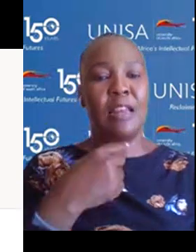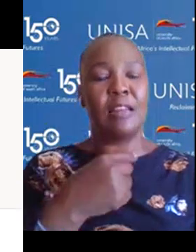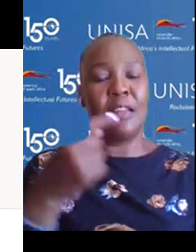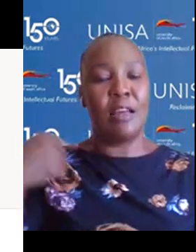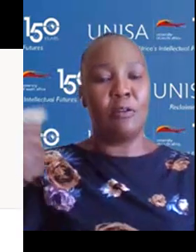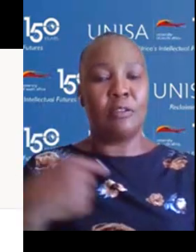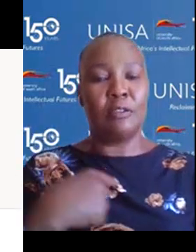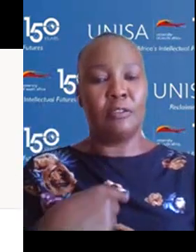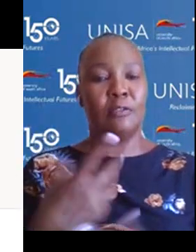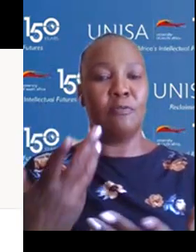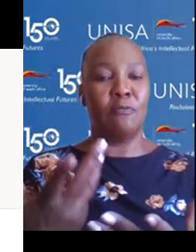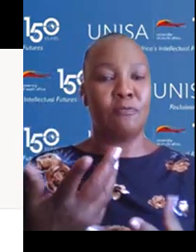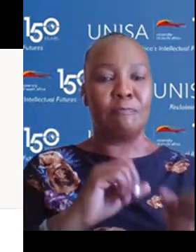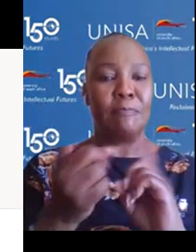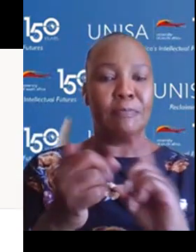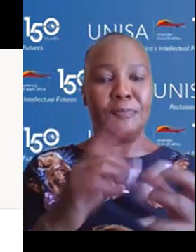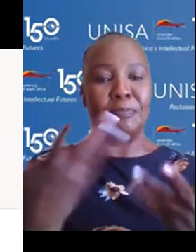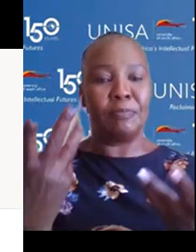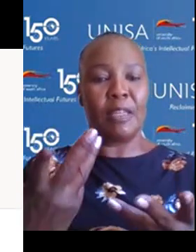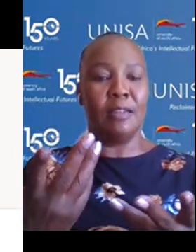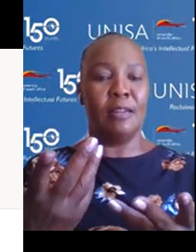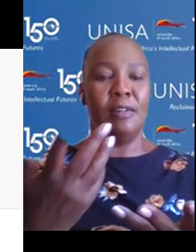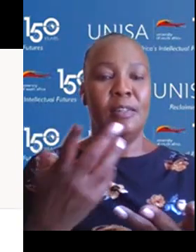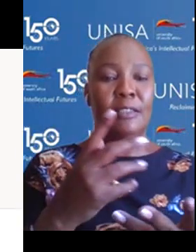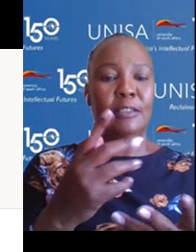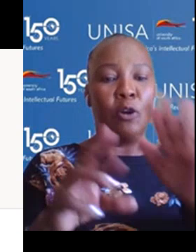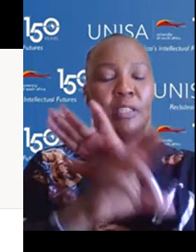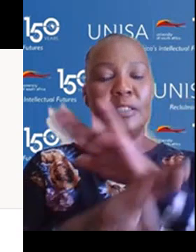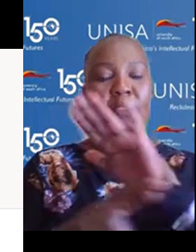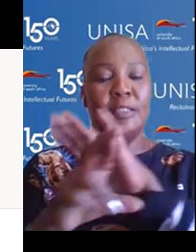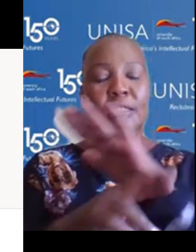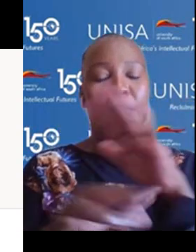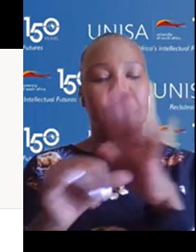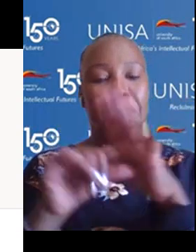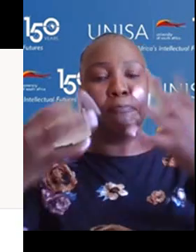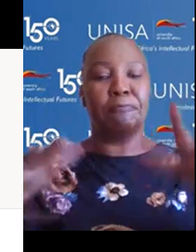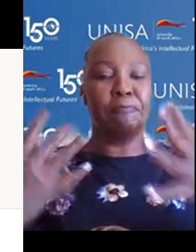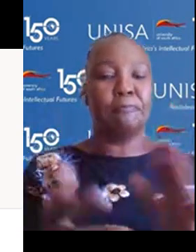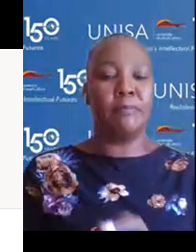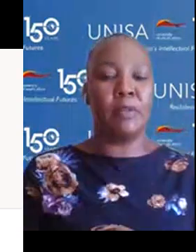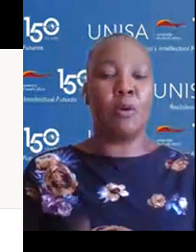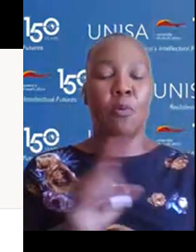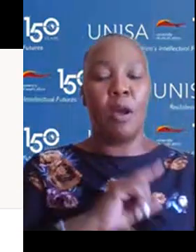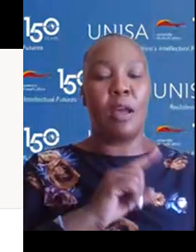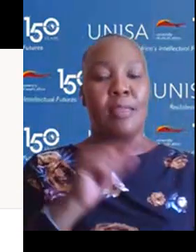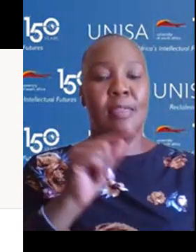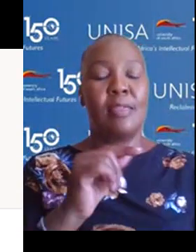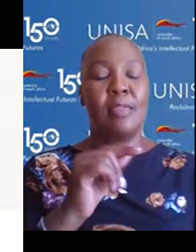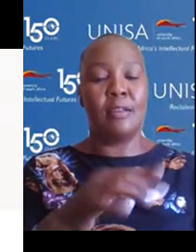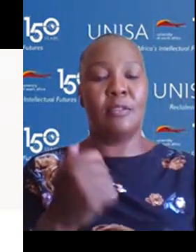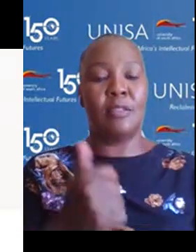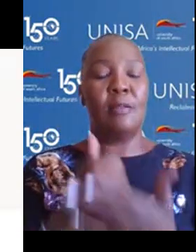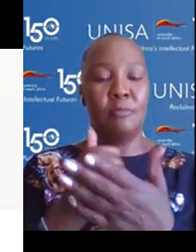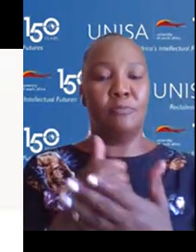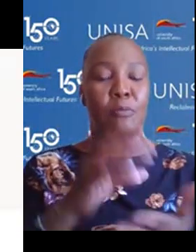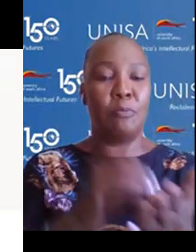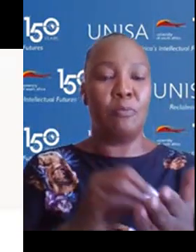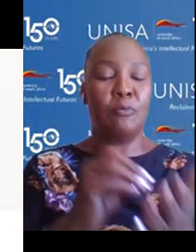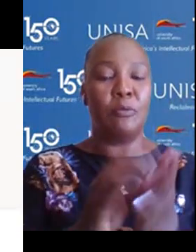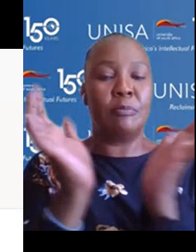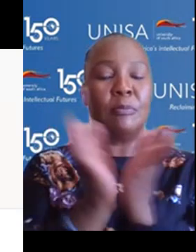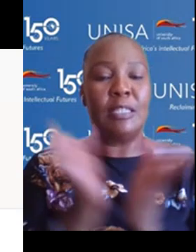for the interface, and then also your region, very importantly. So because this will help you when you book meetings or create files,